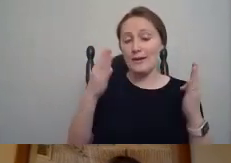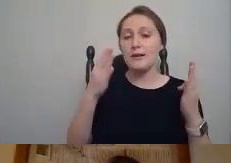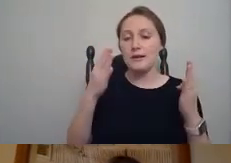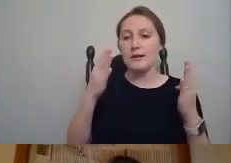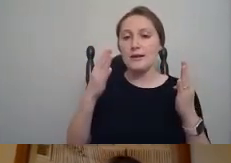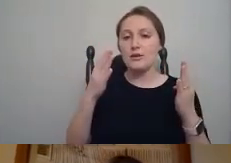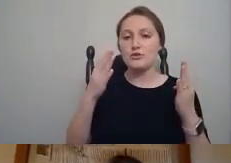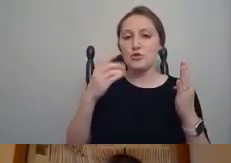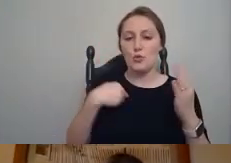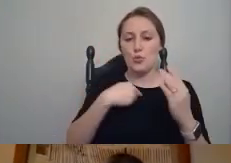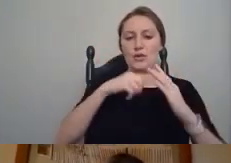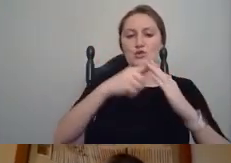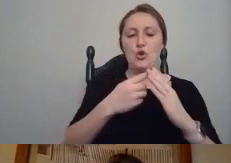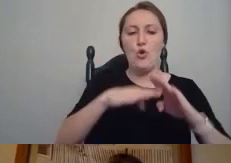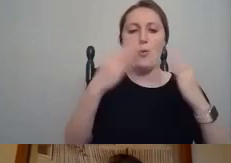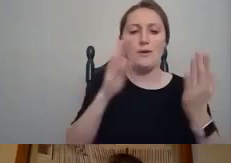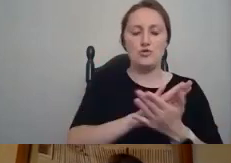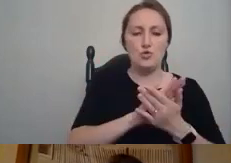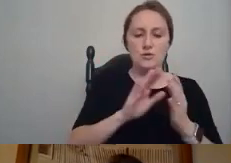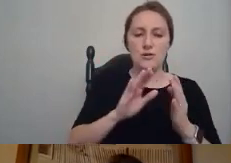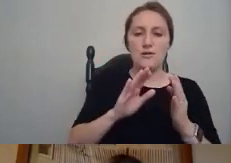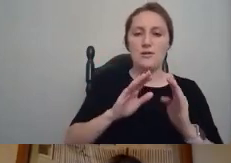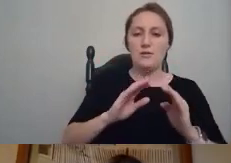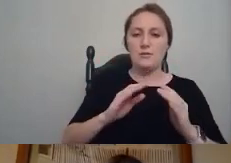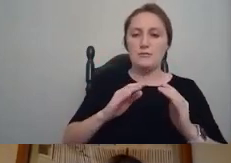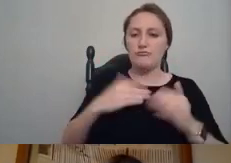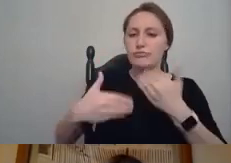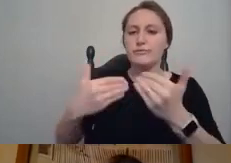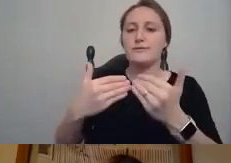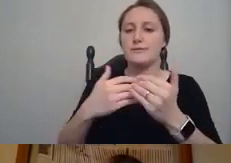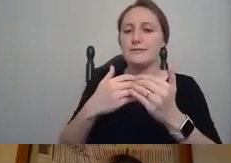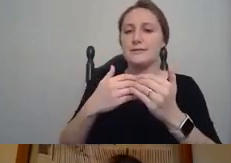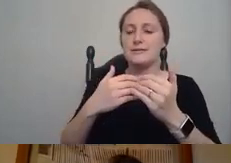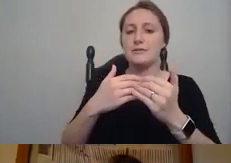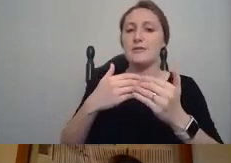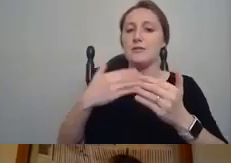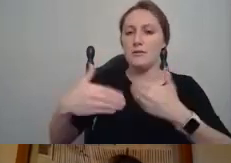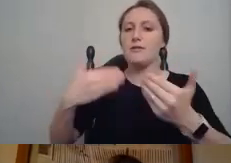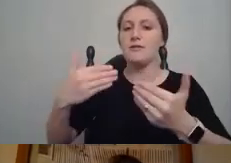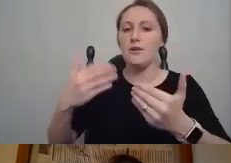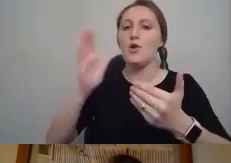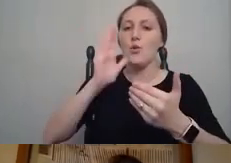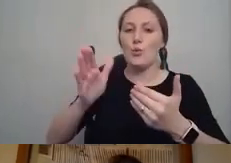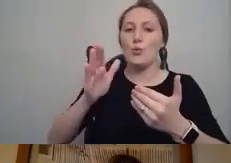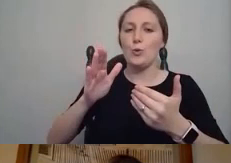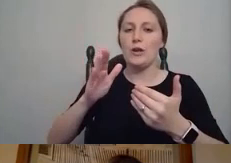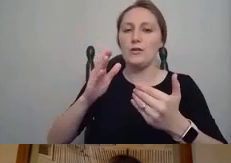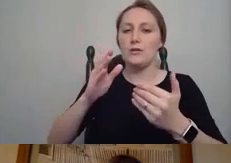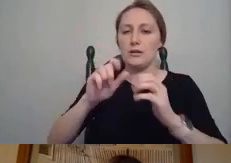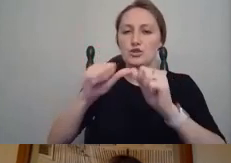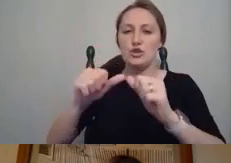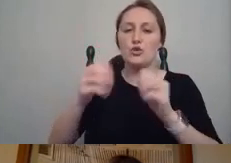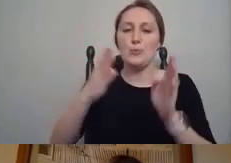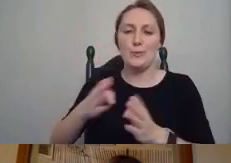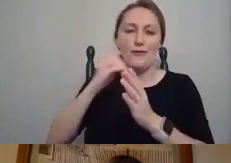the hump of opening schools. And just like I hope it seems like we're doing, we'll start communicating as much as we can and quickly as we can